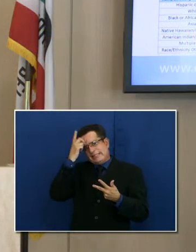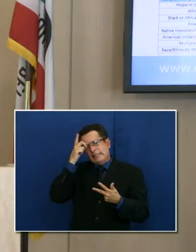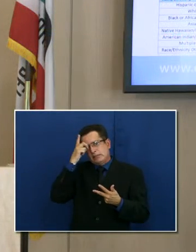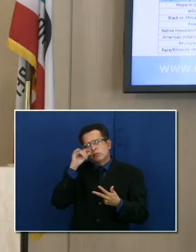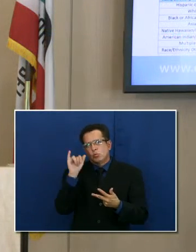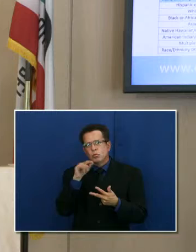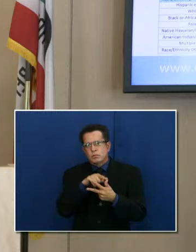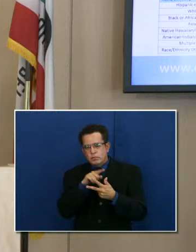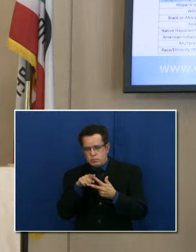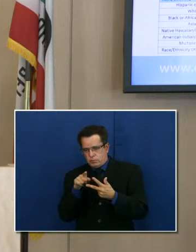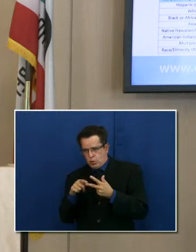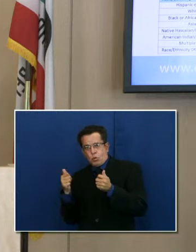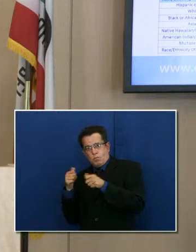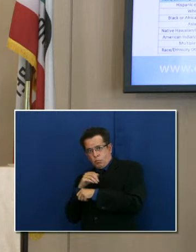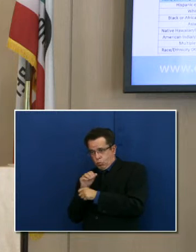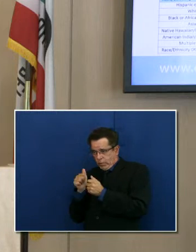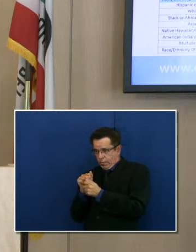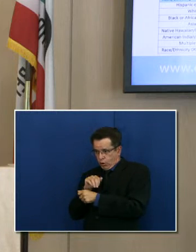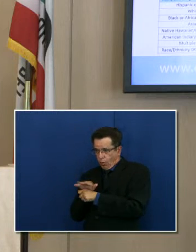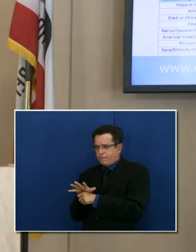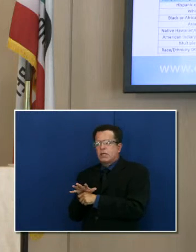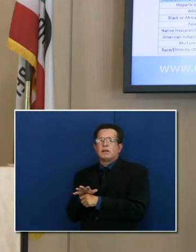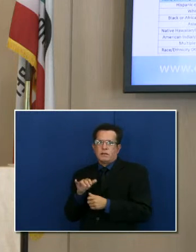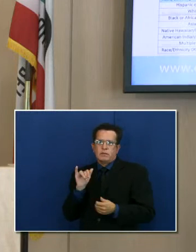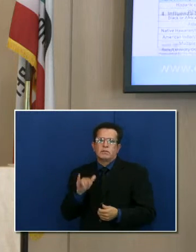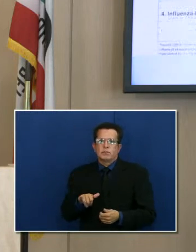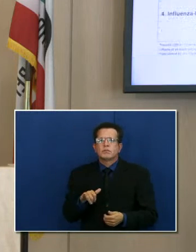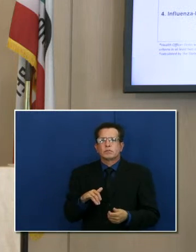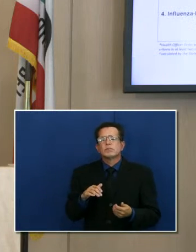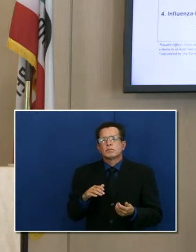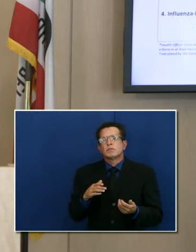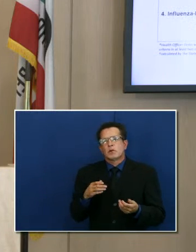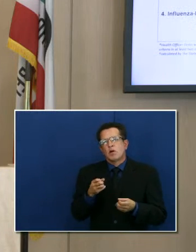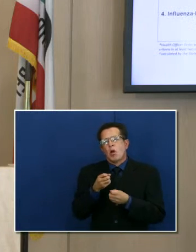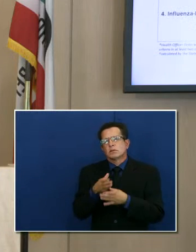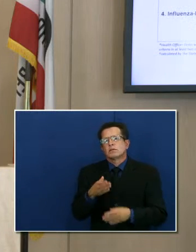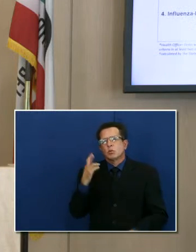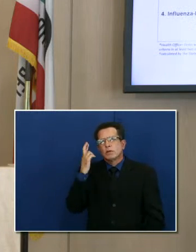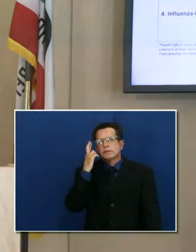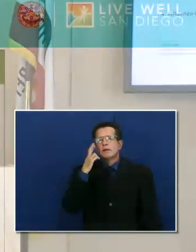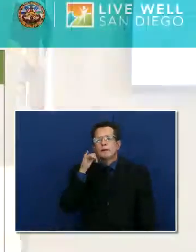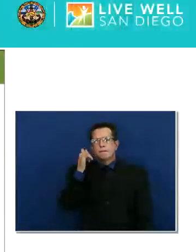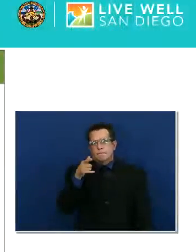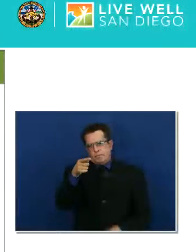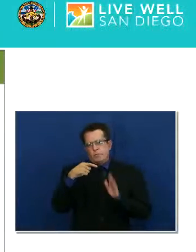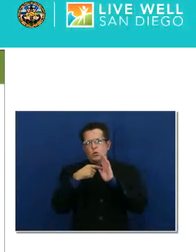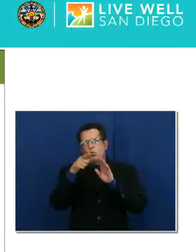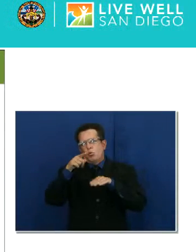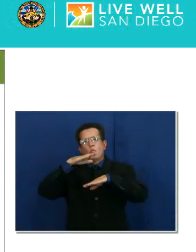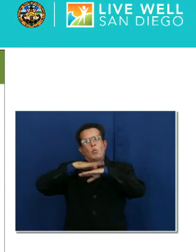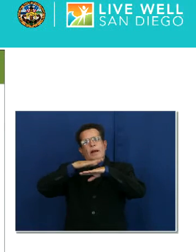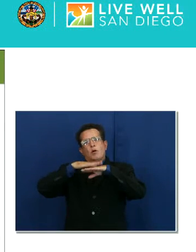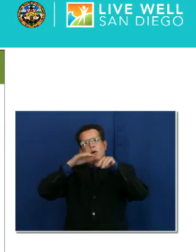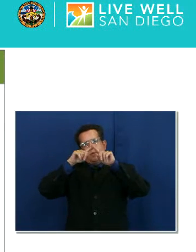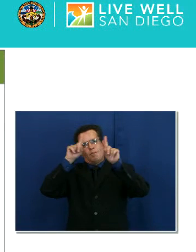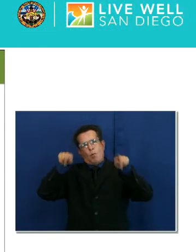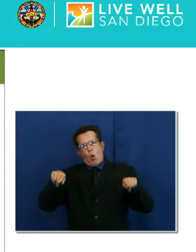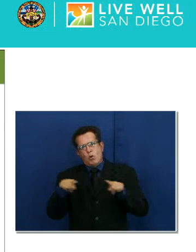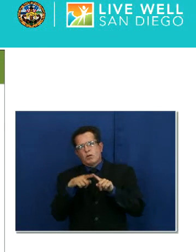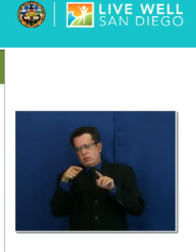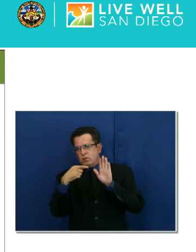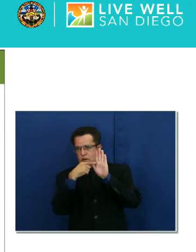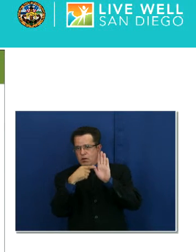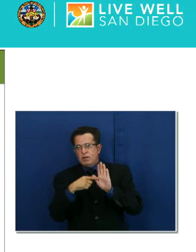Now, moving on to the next slide, focused on our triggers dashboard. And as you will see here, community outbreaks is